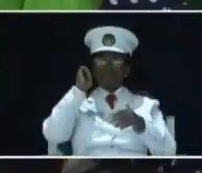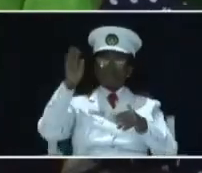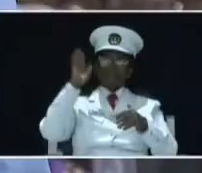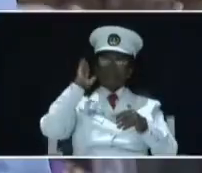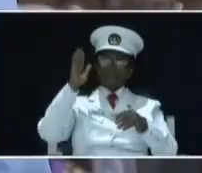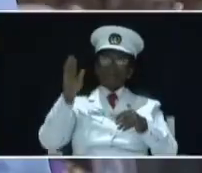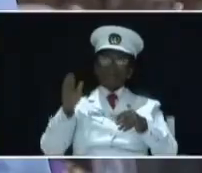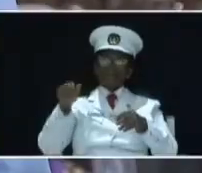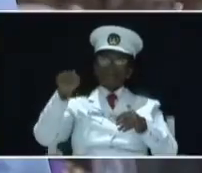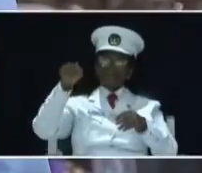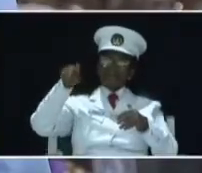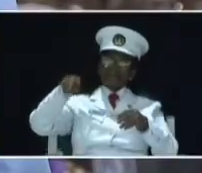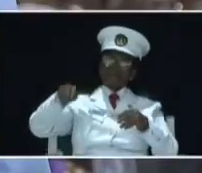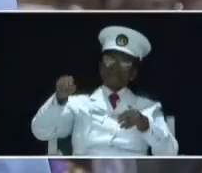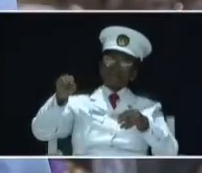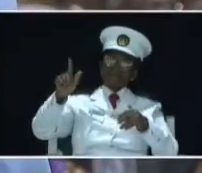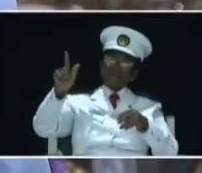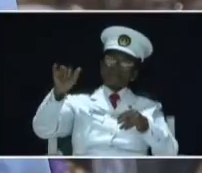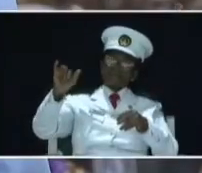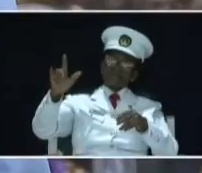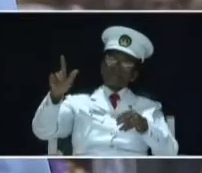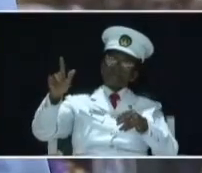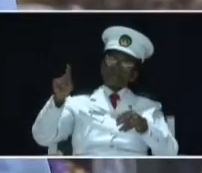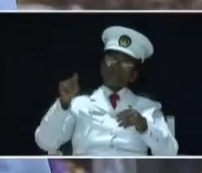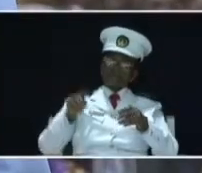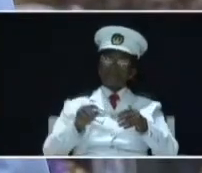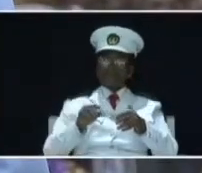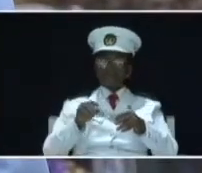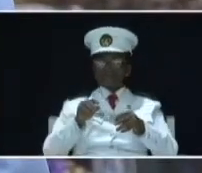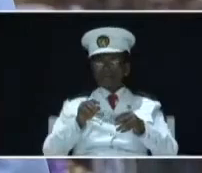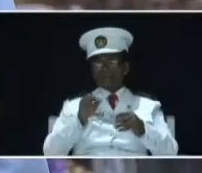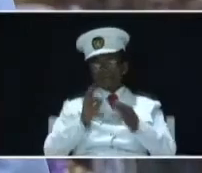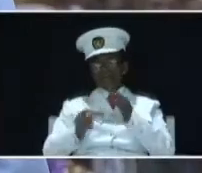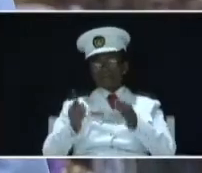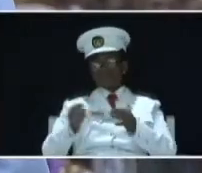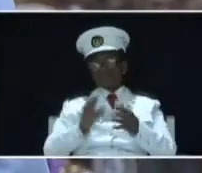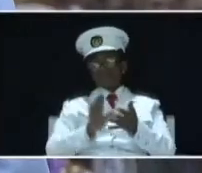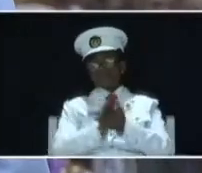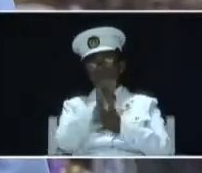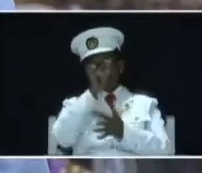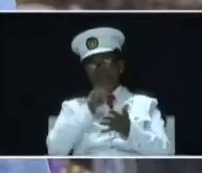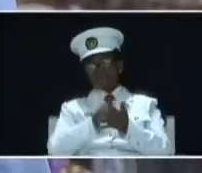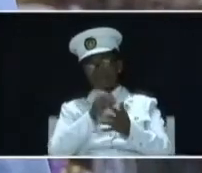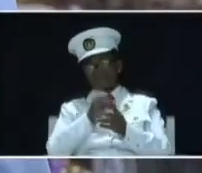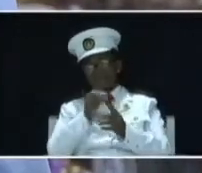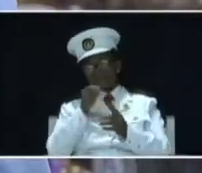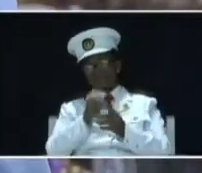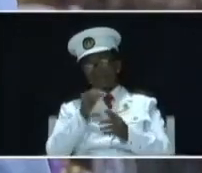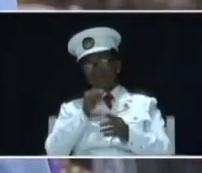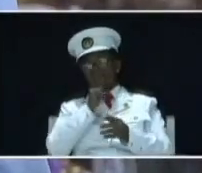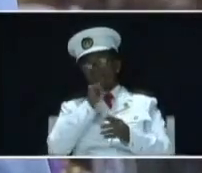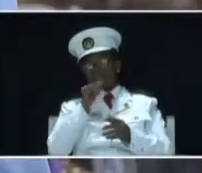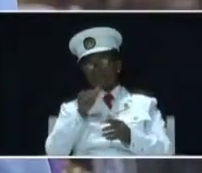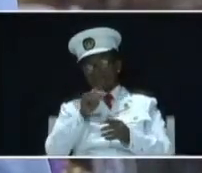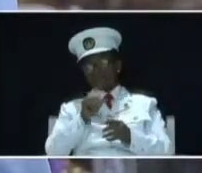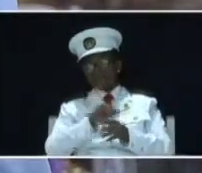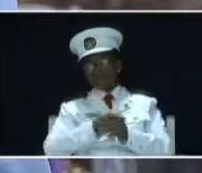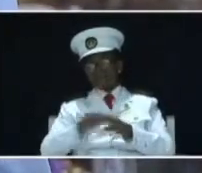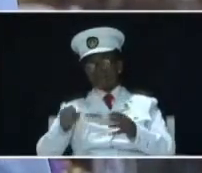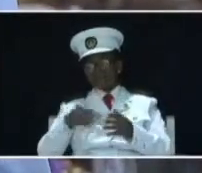Whether you believe it or not, doesn't matter. Become his partner and you will see him in action.